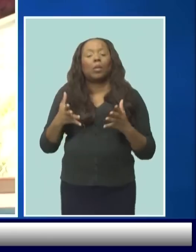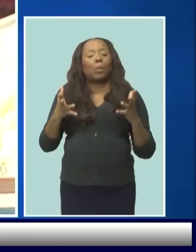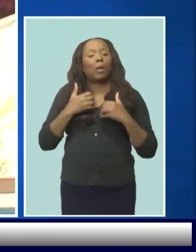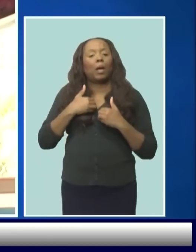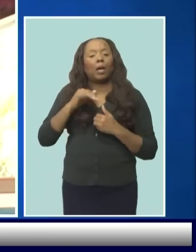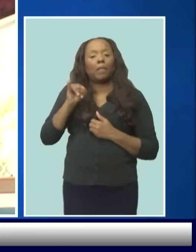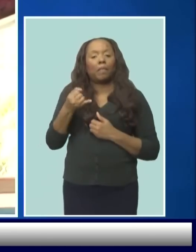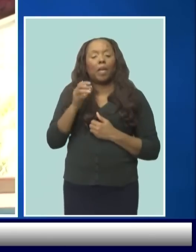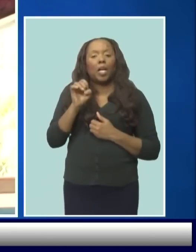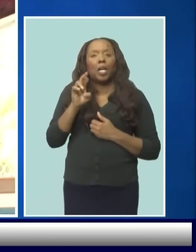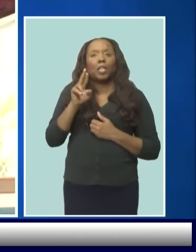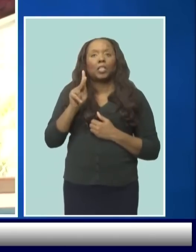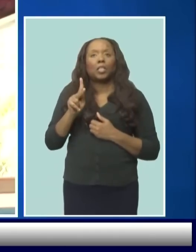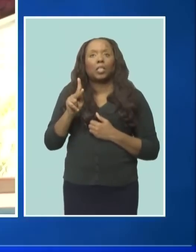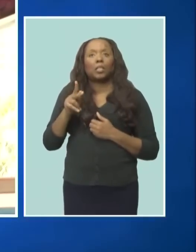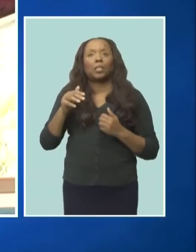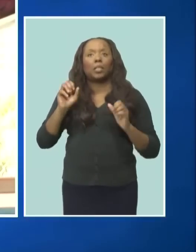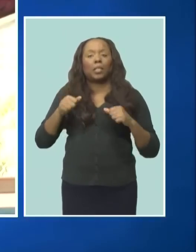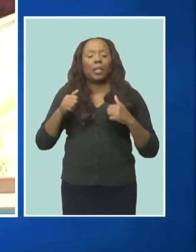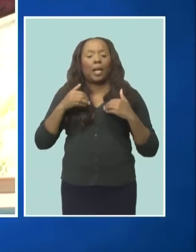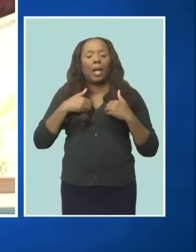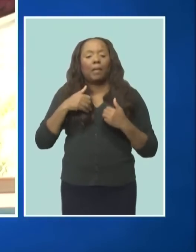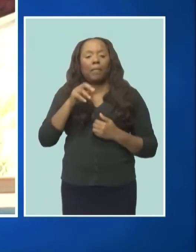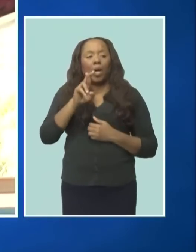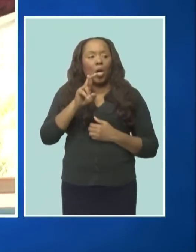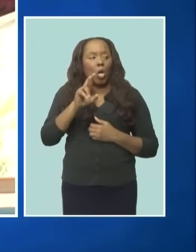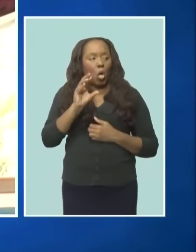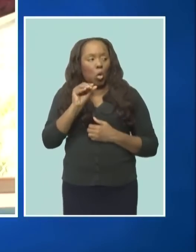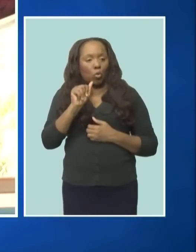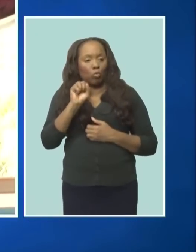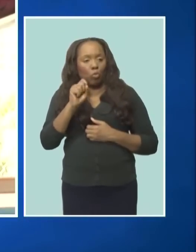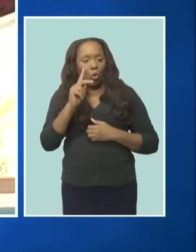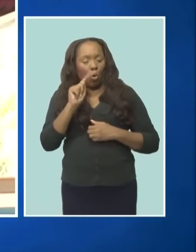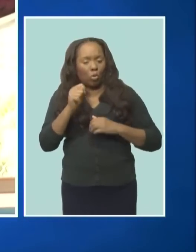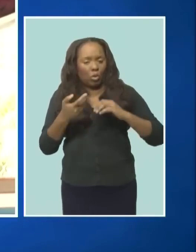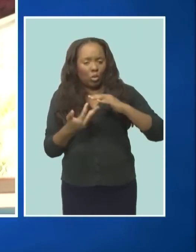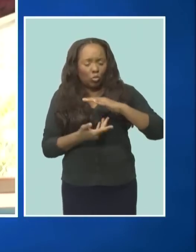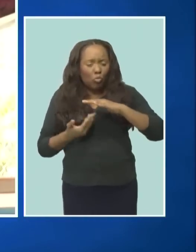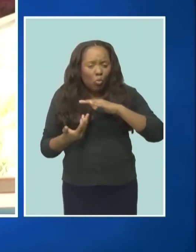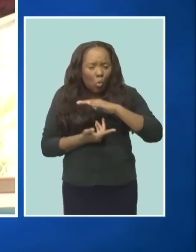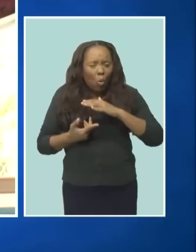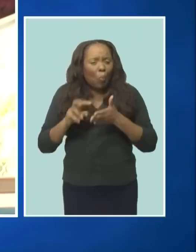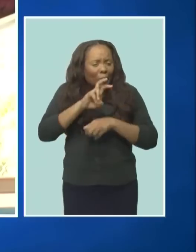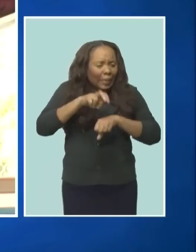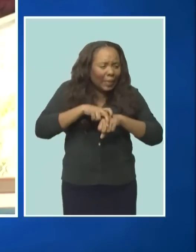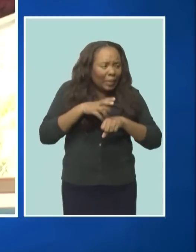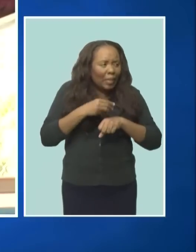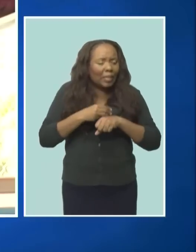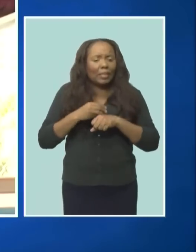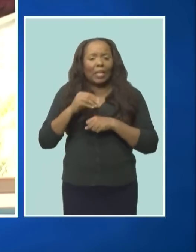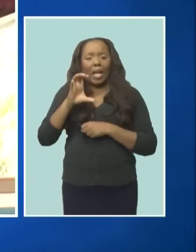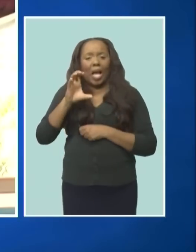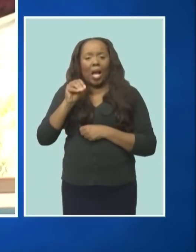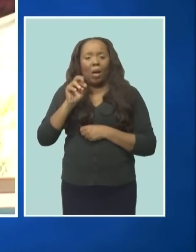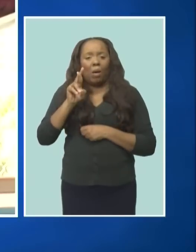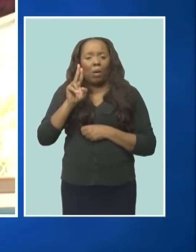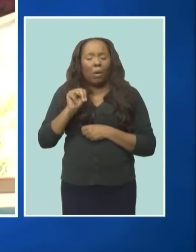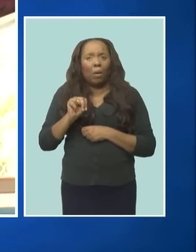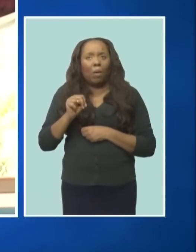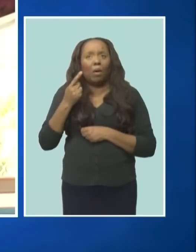where we could roast potatoes, roast corn, like stuff like that to offer to the